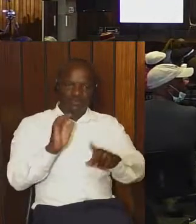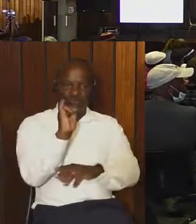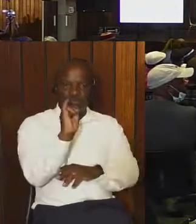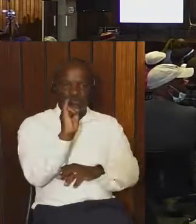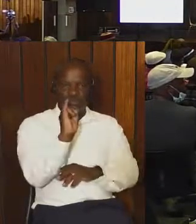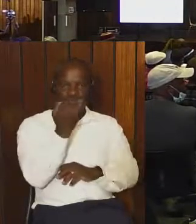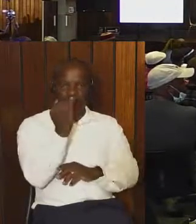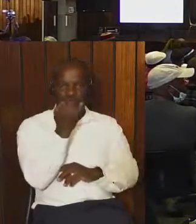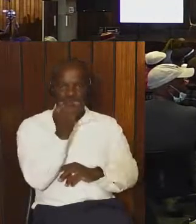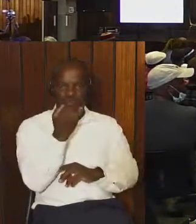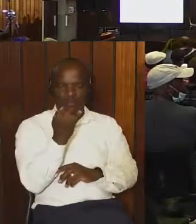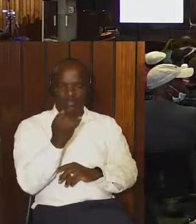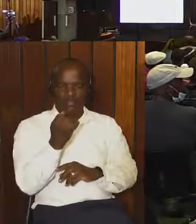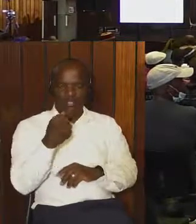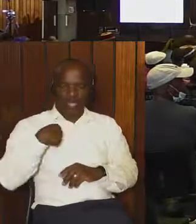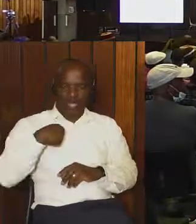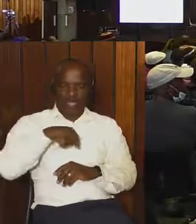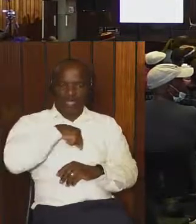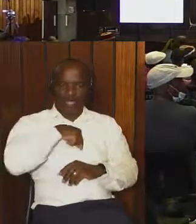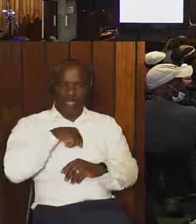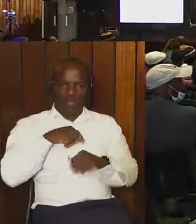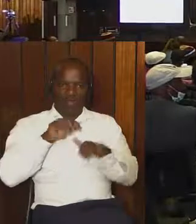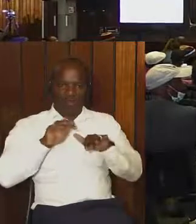thank you.